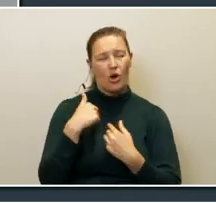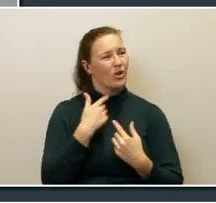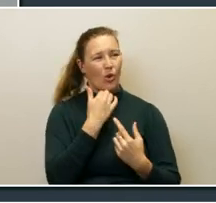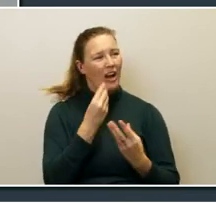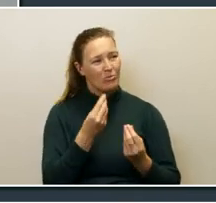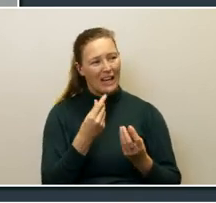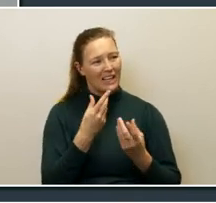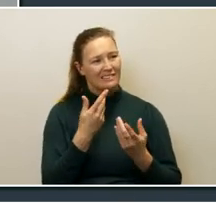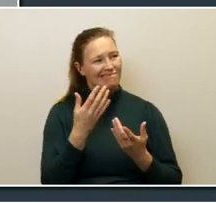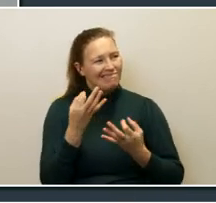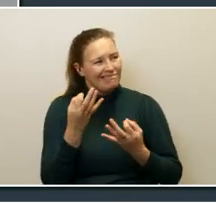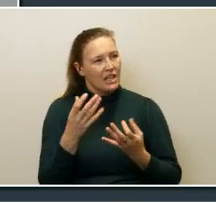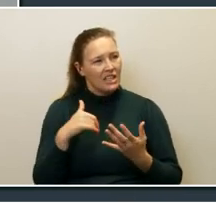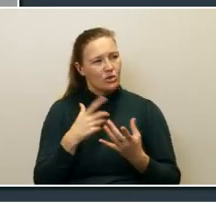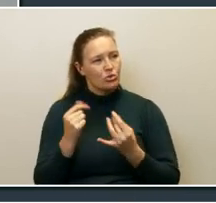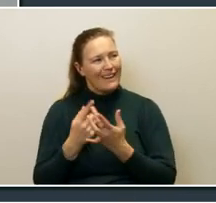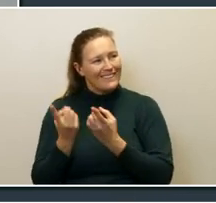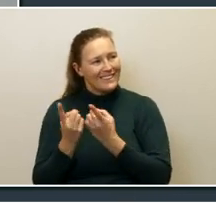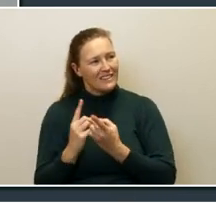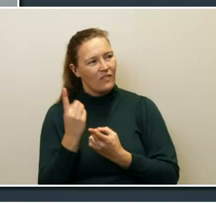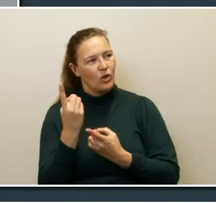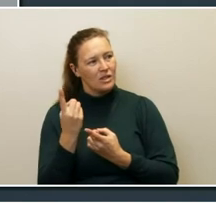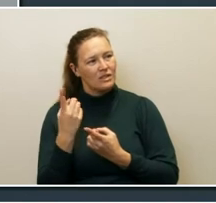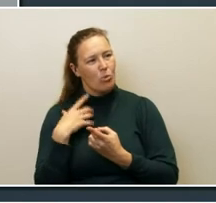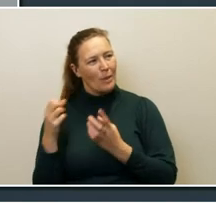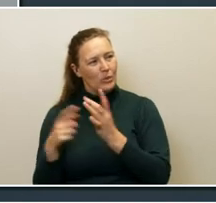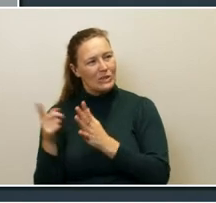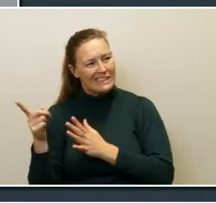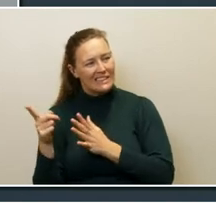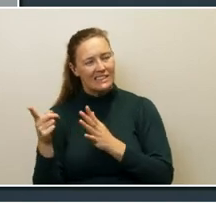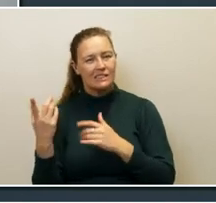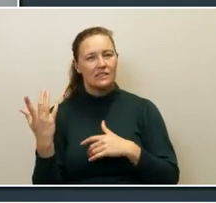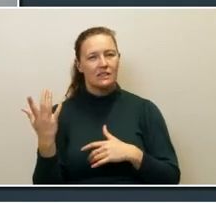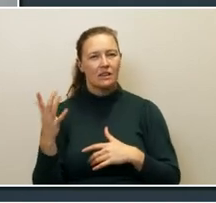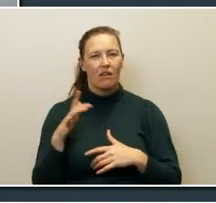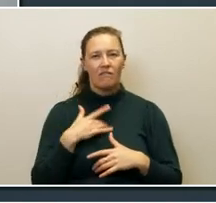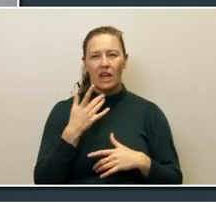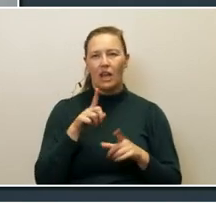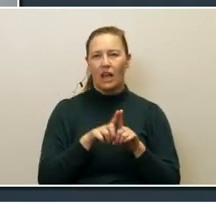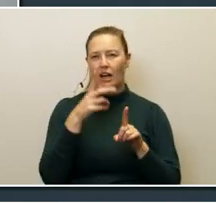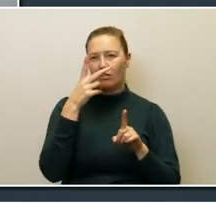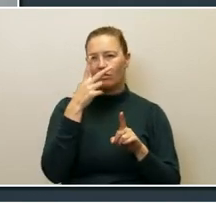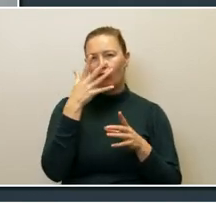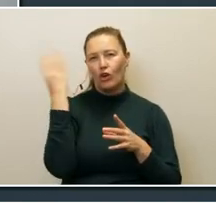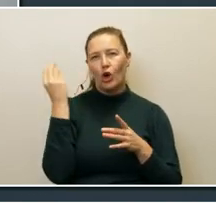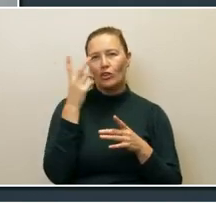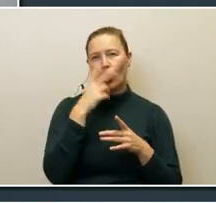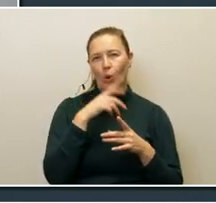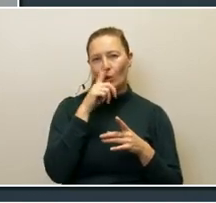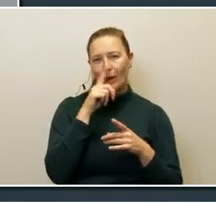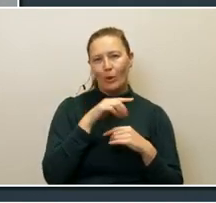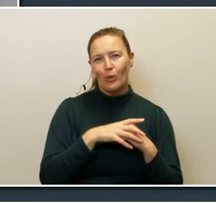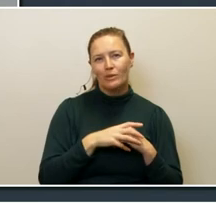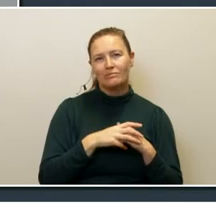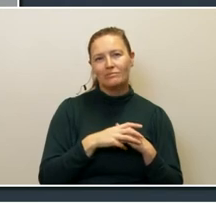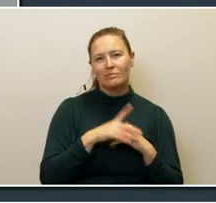money. It's more important to do other things in the community than we feel like forgotten old people sometimes. But anyway,